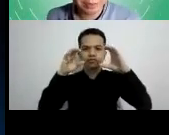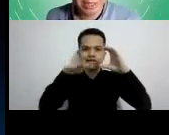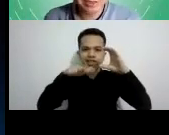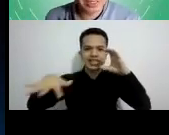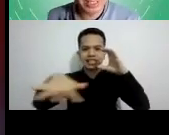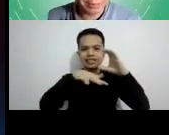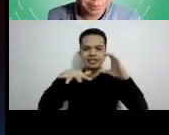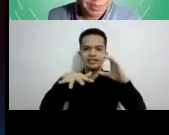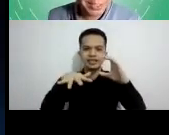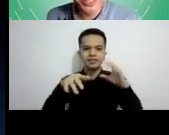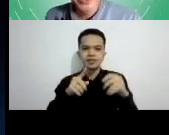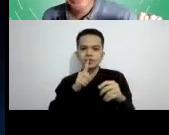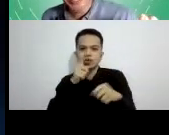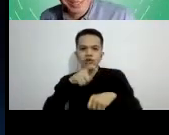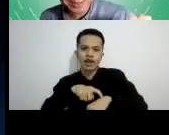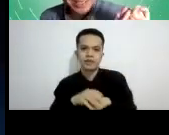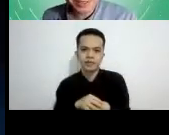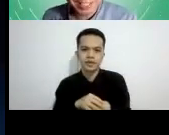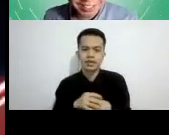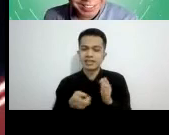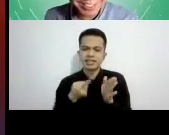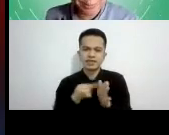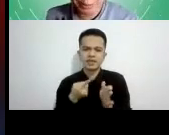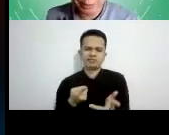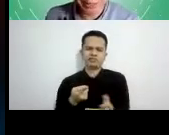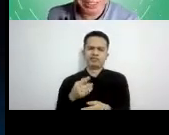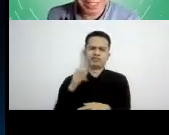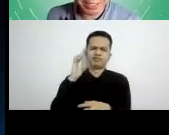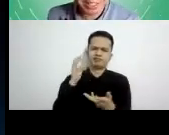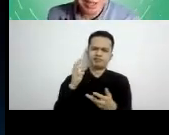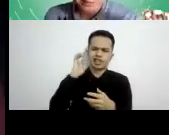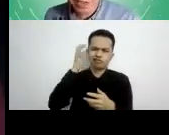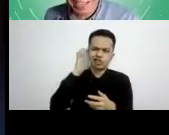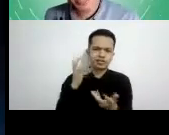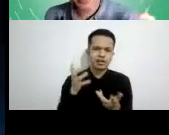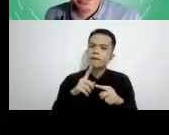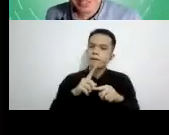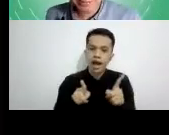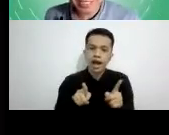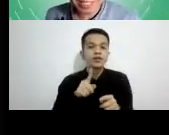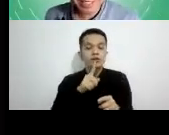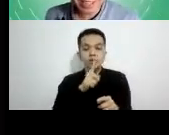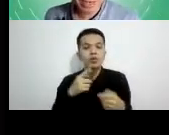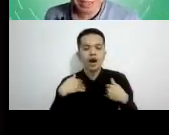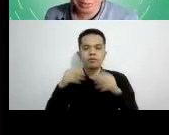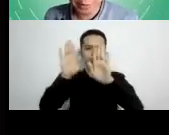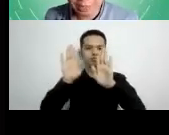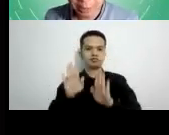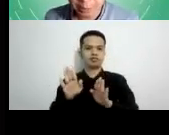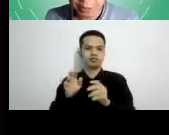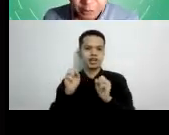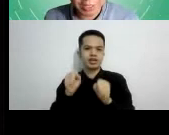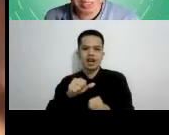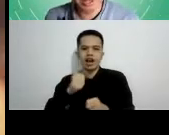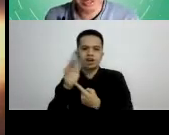system in real time. So sometimes it may look ridiculous, people doing crazy things, but there are actually some very amazing and practical ways that